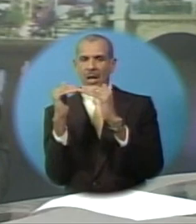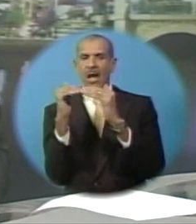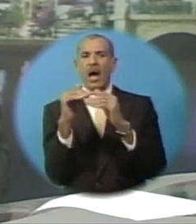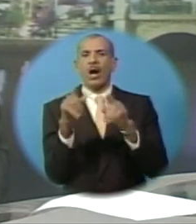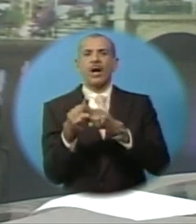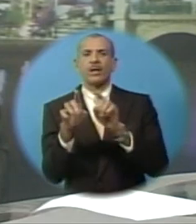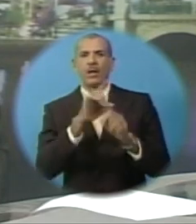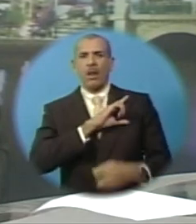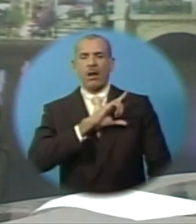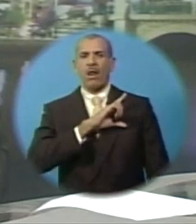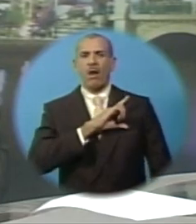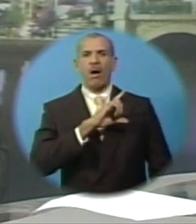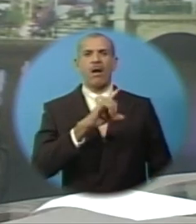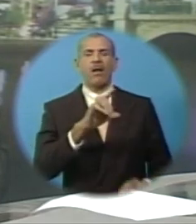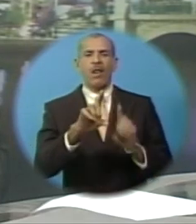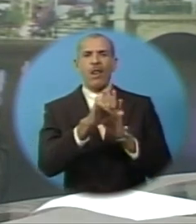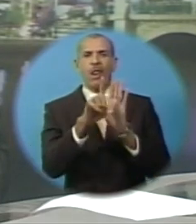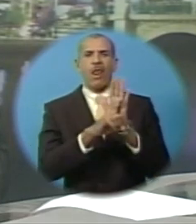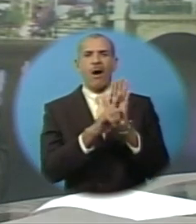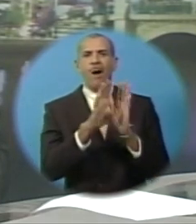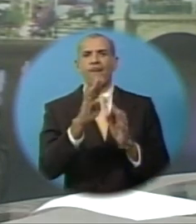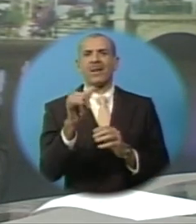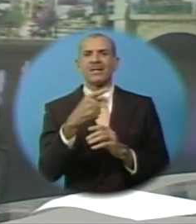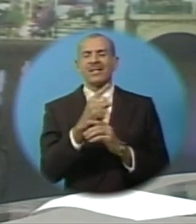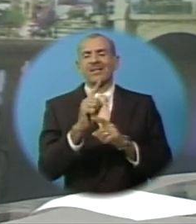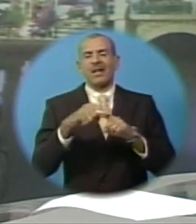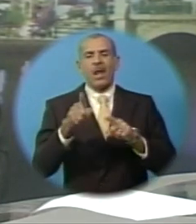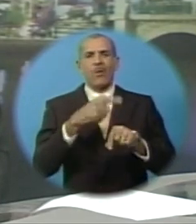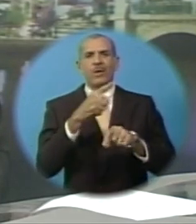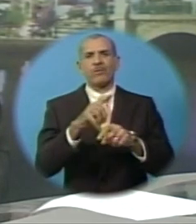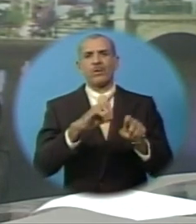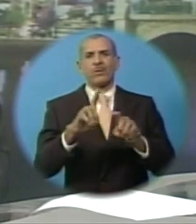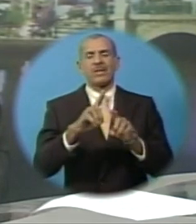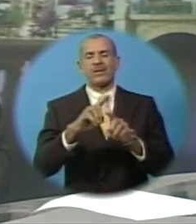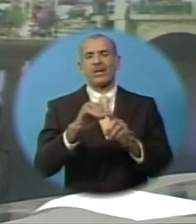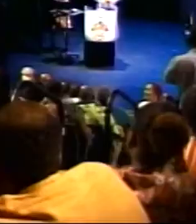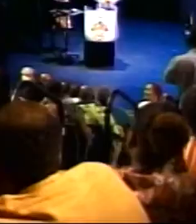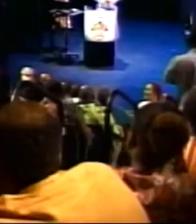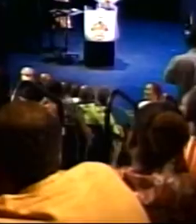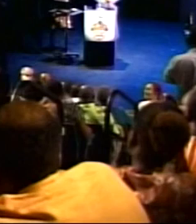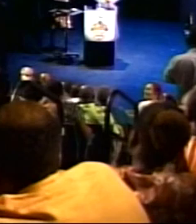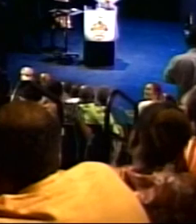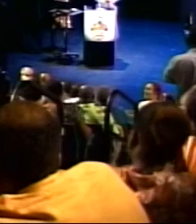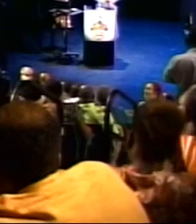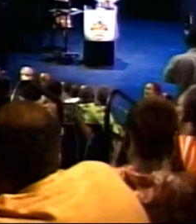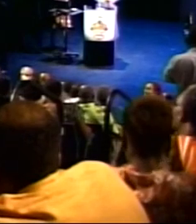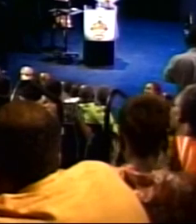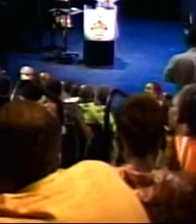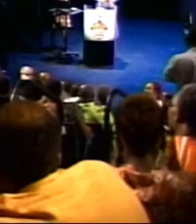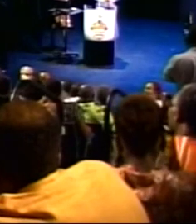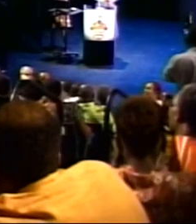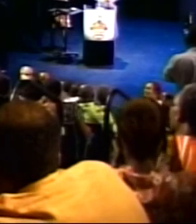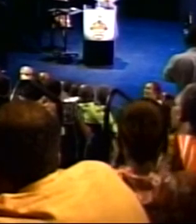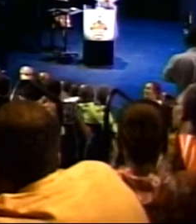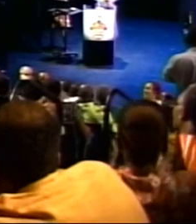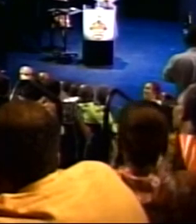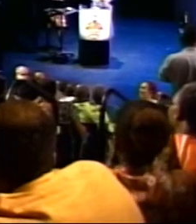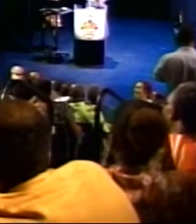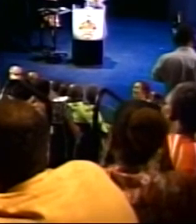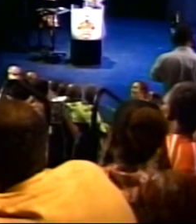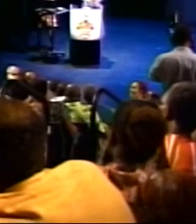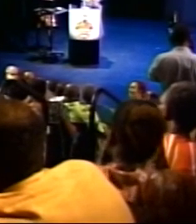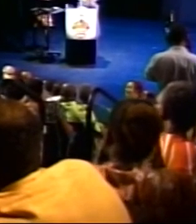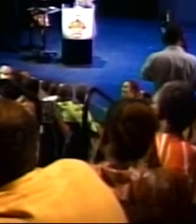is a long way to go in terms of the mindset of society. Pro-Vice Chancellor and the Principal of the University of the West